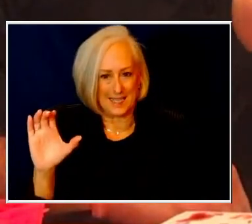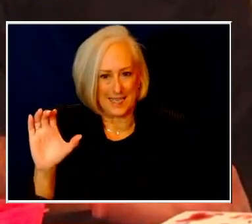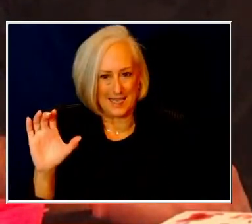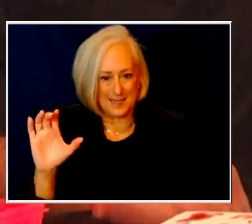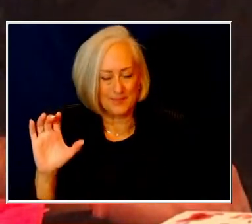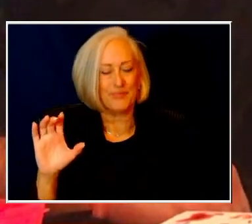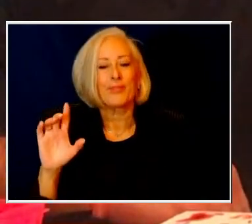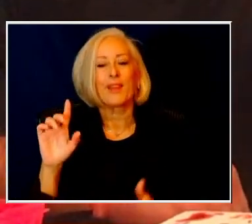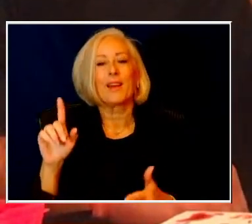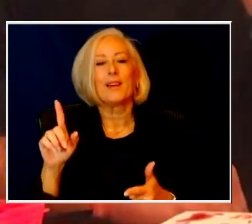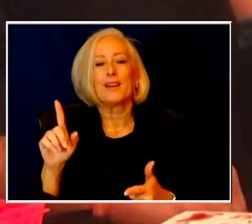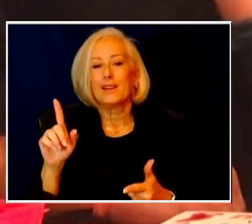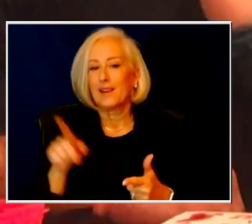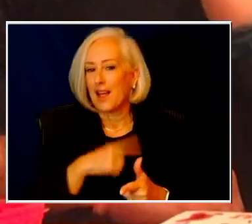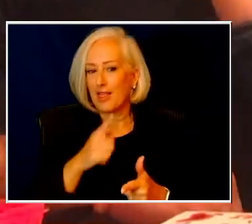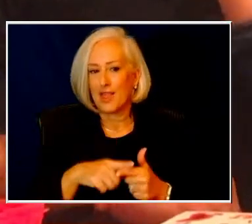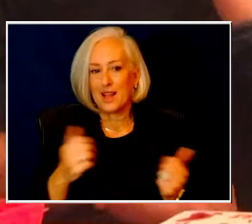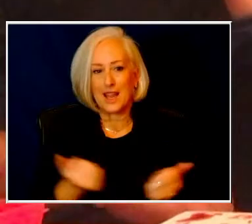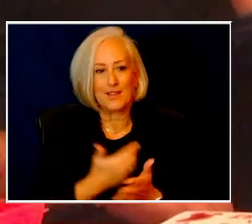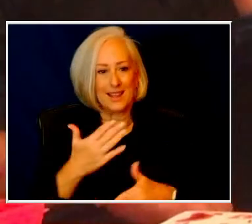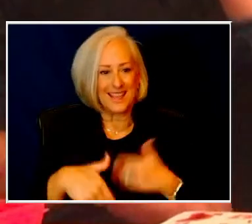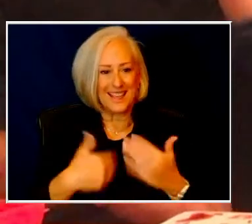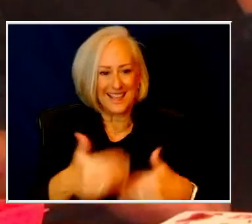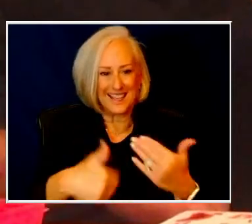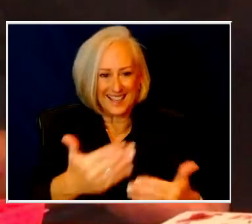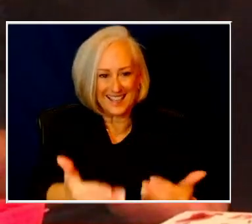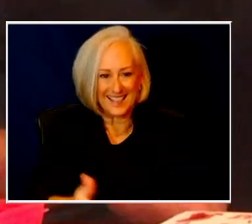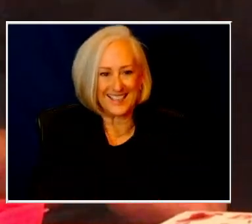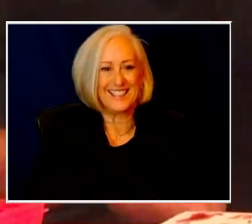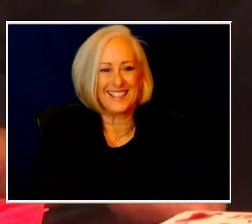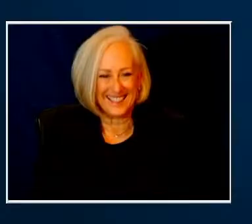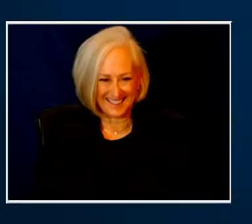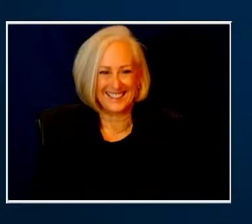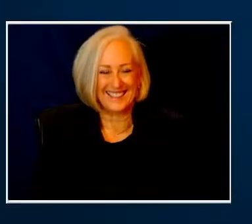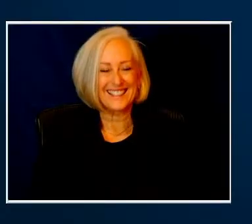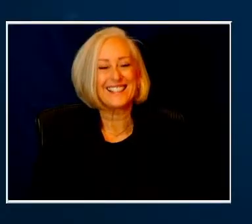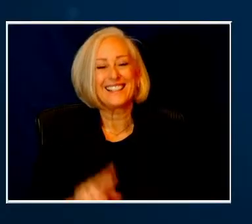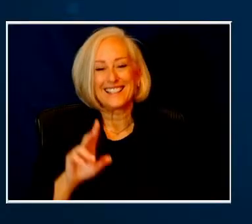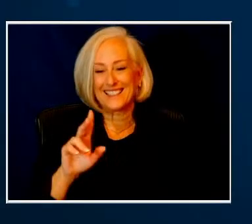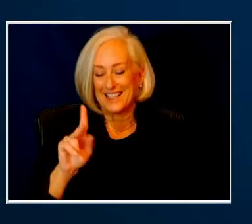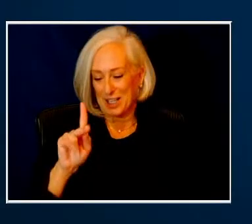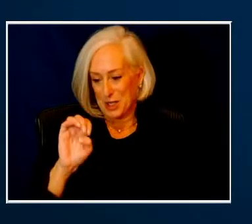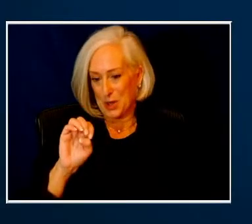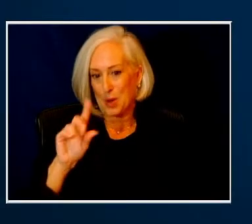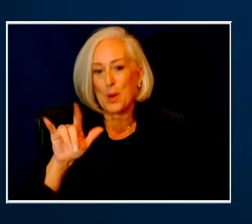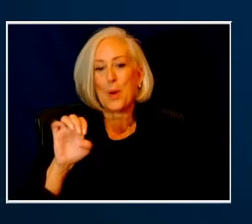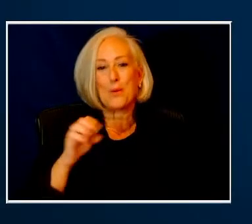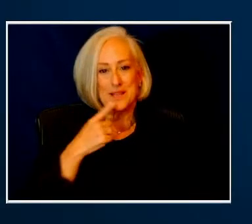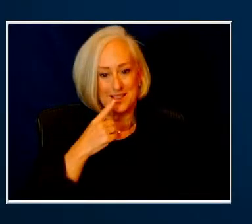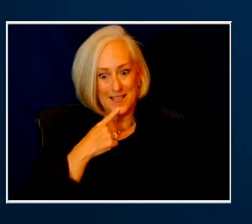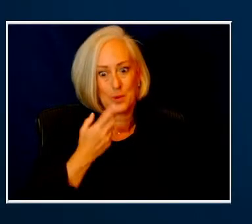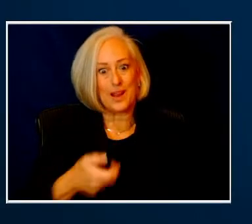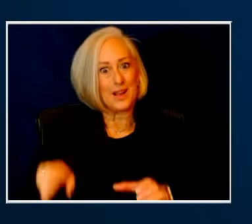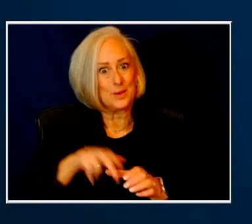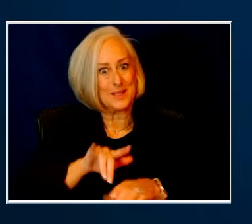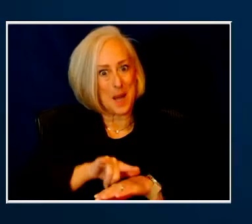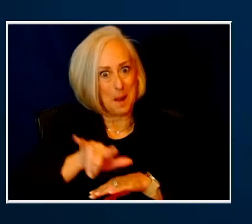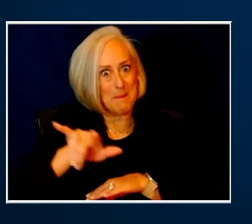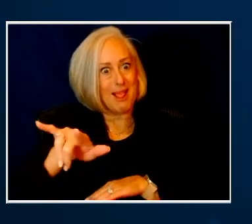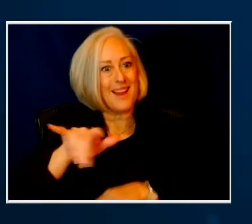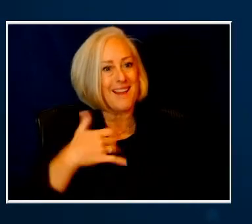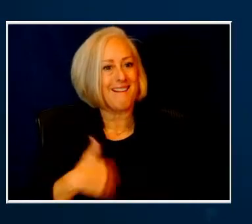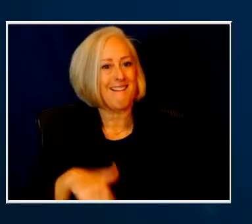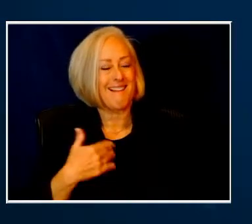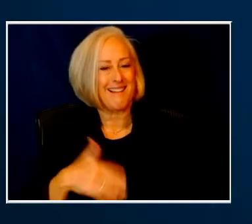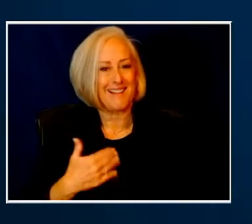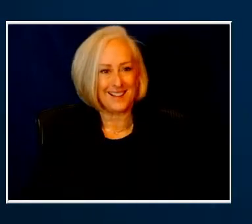of, It's like talk about one thing after another, but we talk about that with health sometimes, Dr. Camerata, but not one thing after another